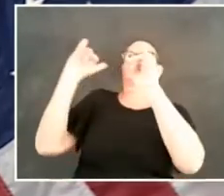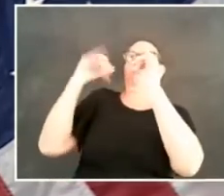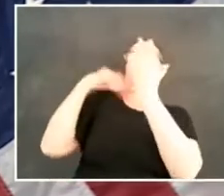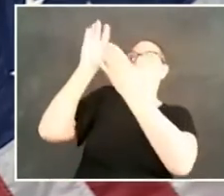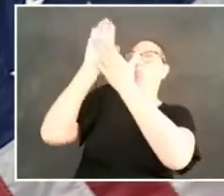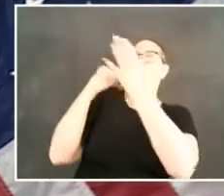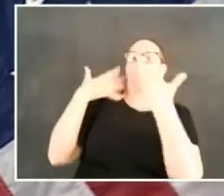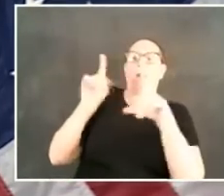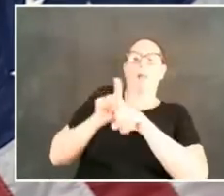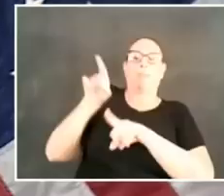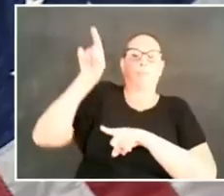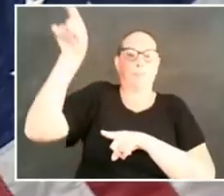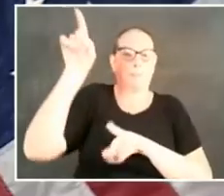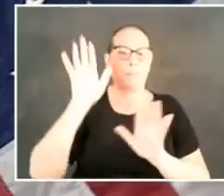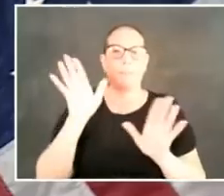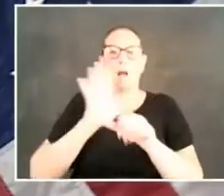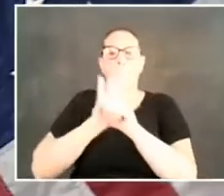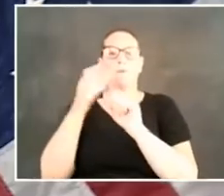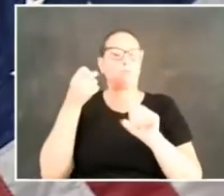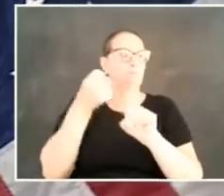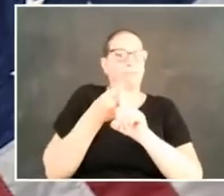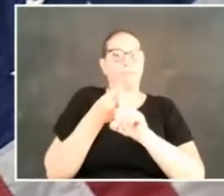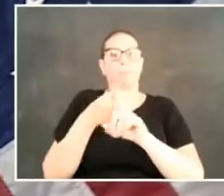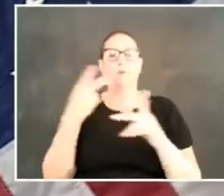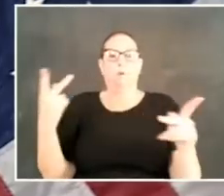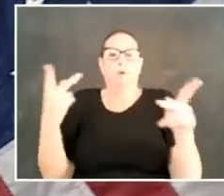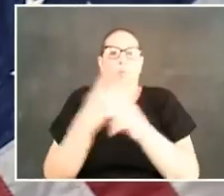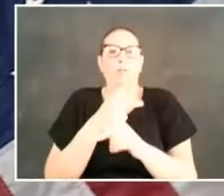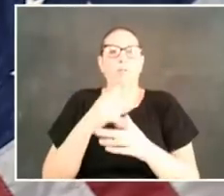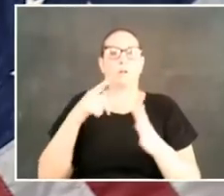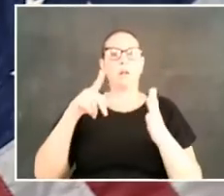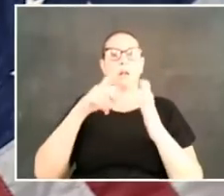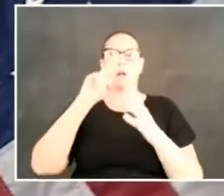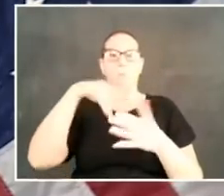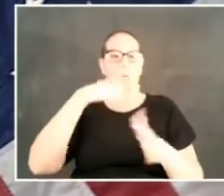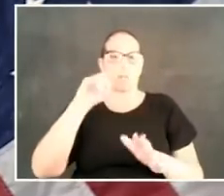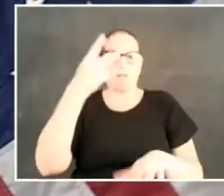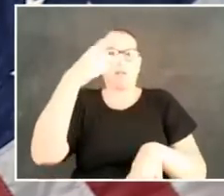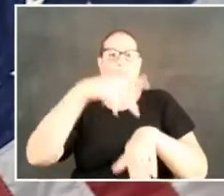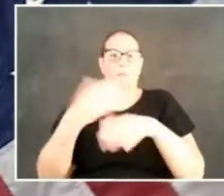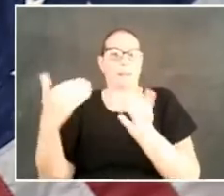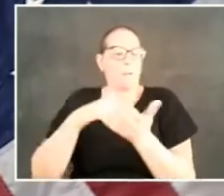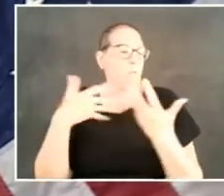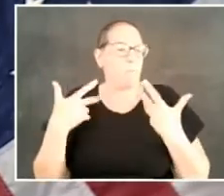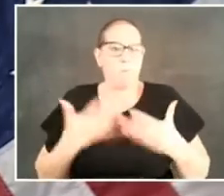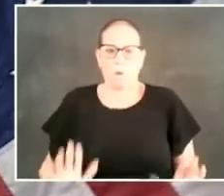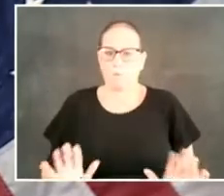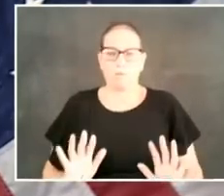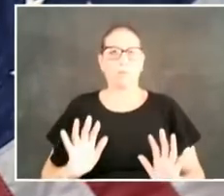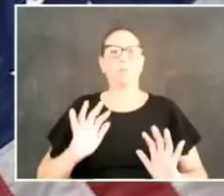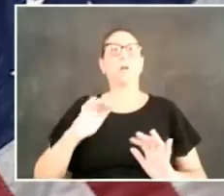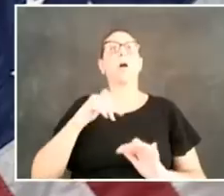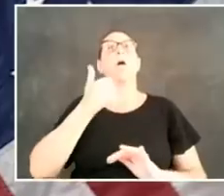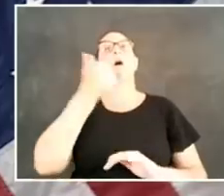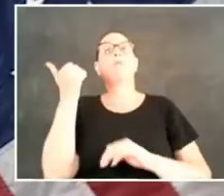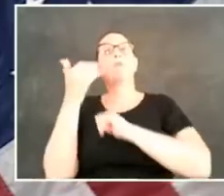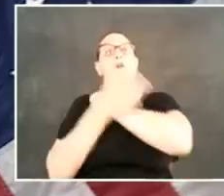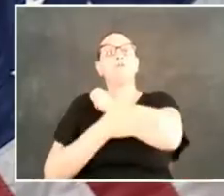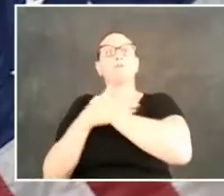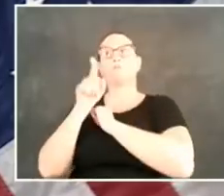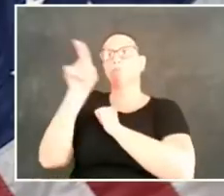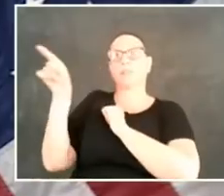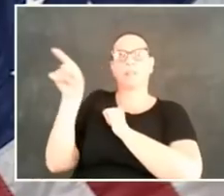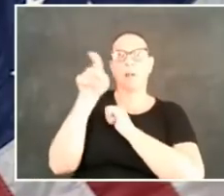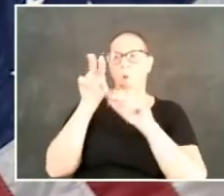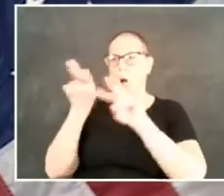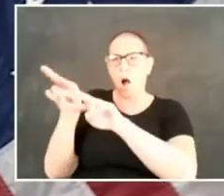also have growing examples of where the restart was handled carefully and slowly and the right